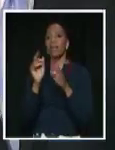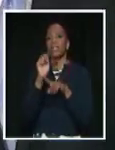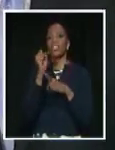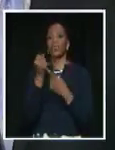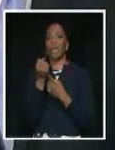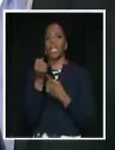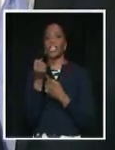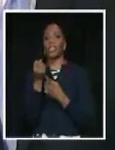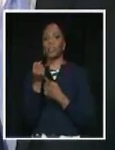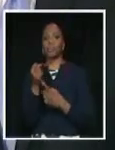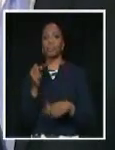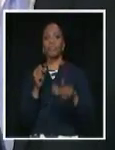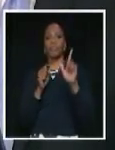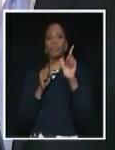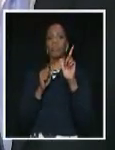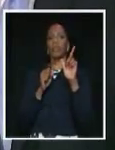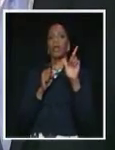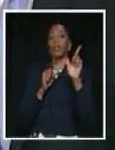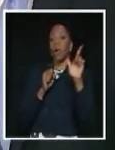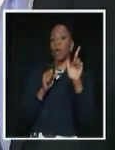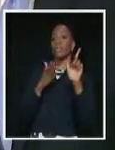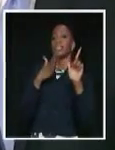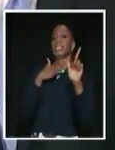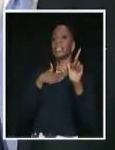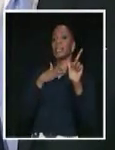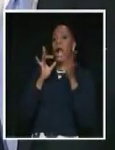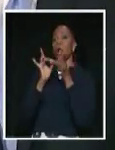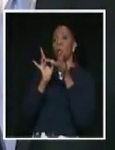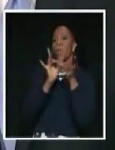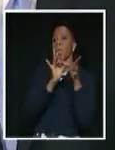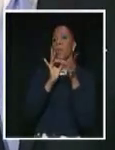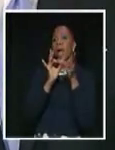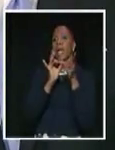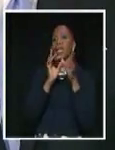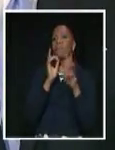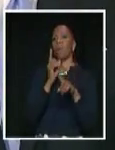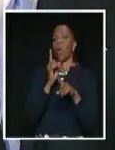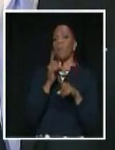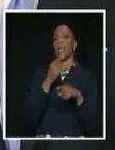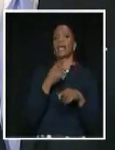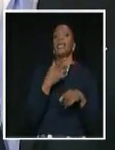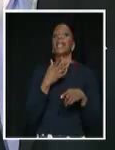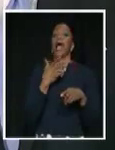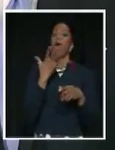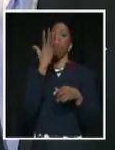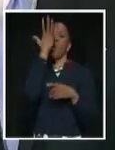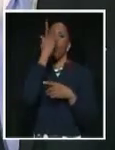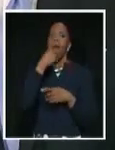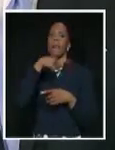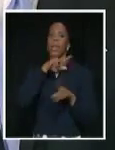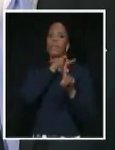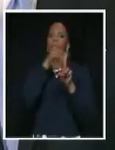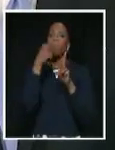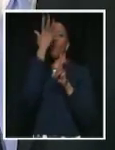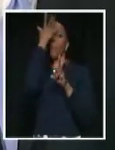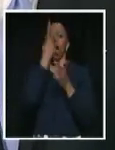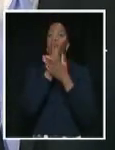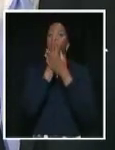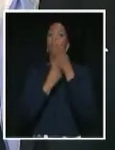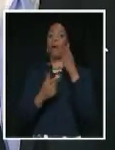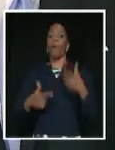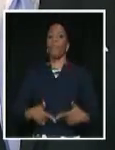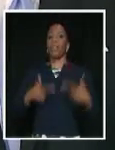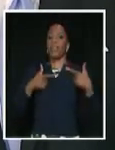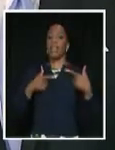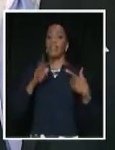consumers. This is my kumbaya moment with Bill de Blasio. I totally agree with them. And you know why we have this point of view? We both live in Brooklyn, and we know how